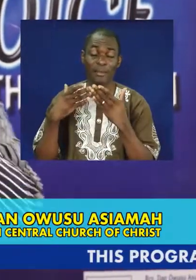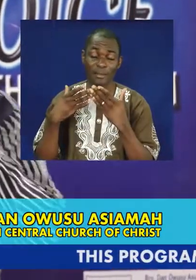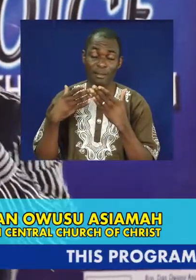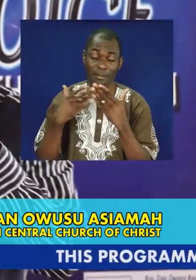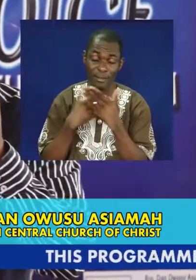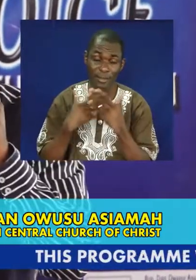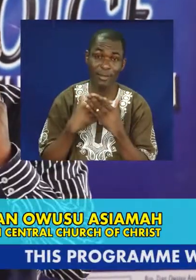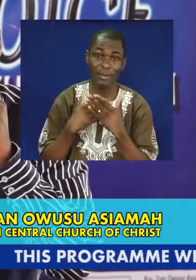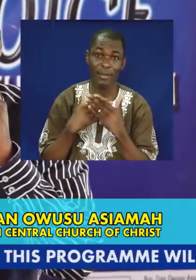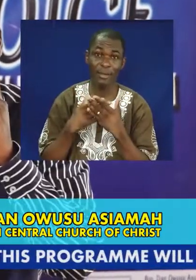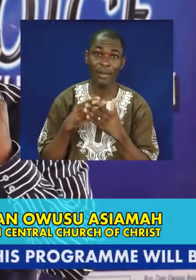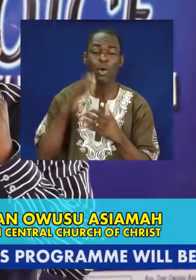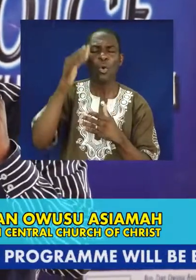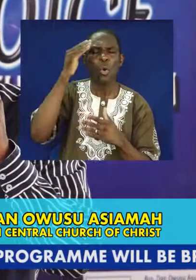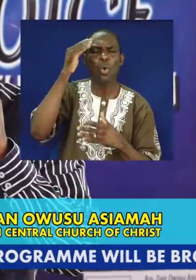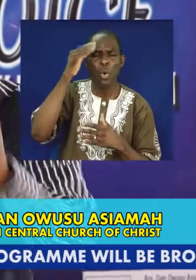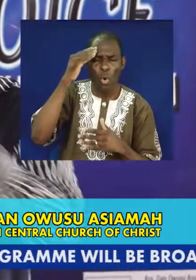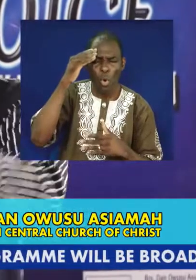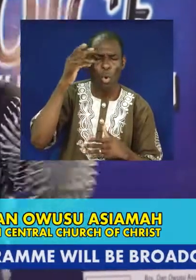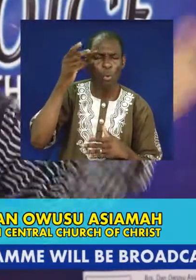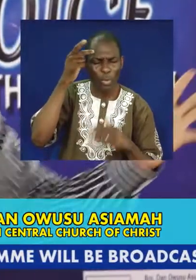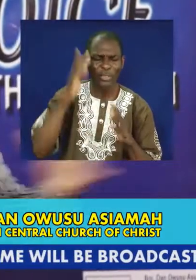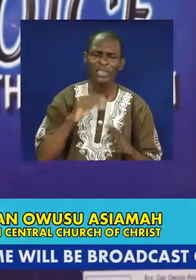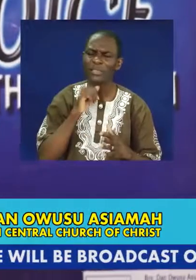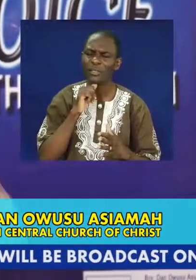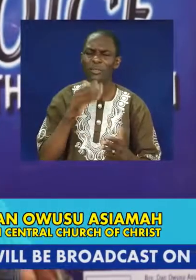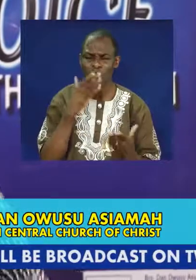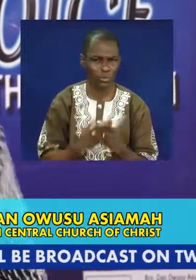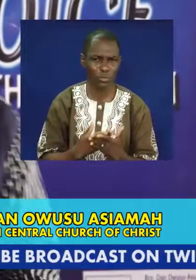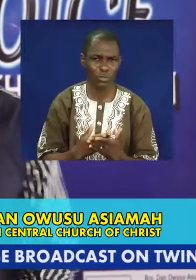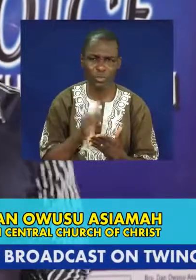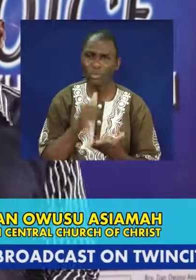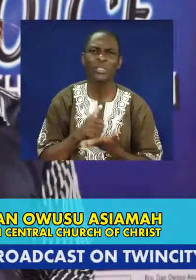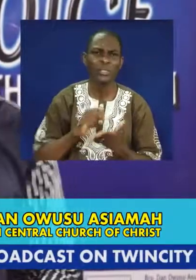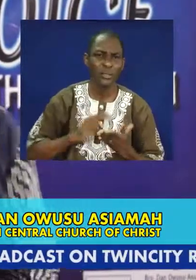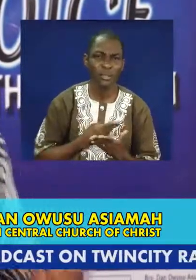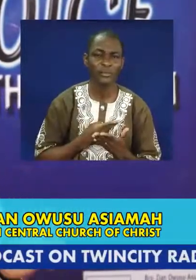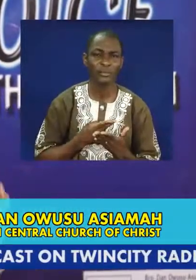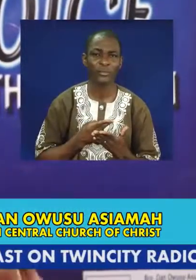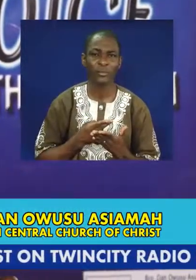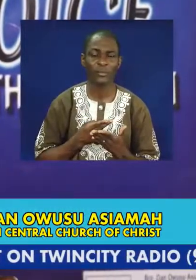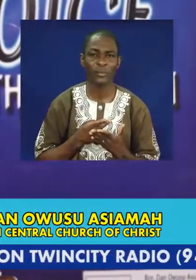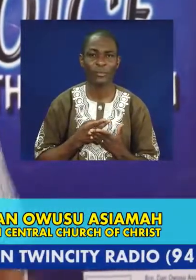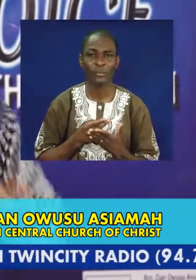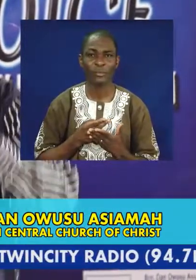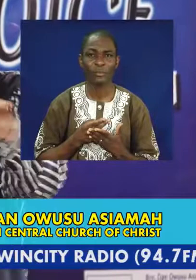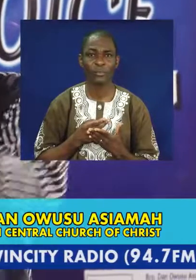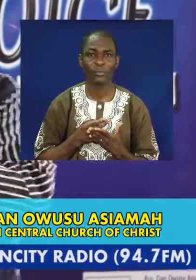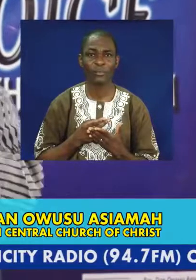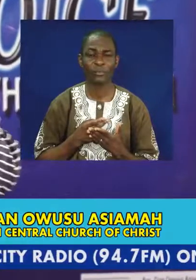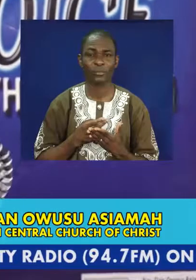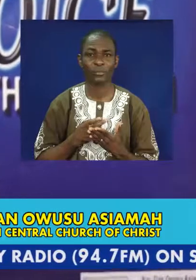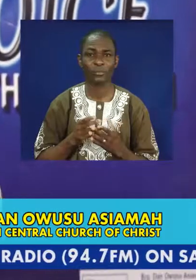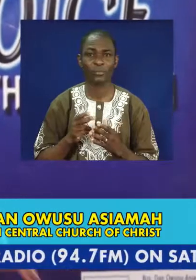or hidden agenda. So when you hit an agenda, Biara now Casa, decide the Amino Air Casana, this is a part. Once they said the American